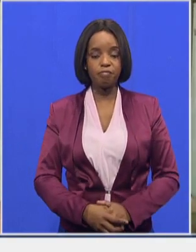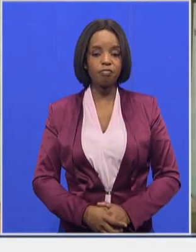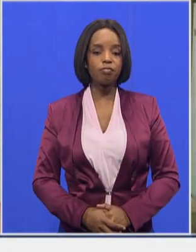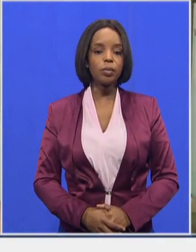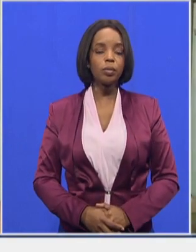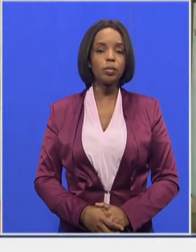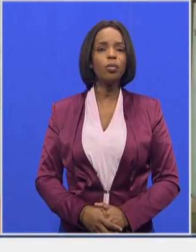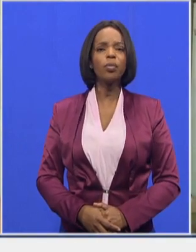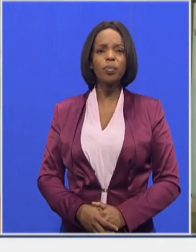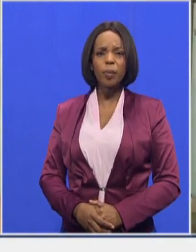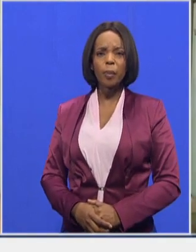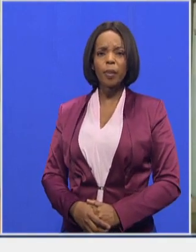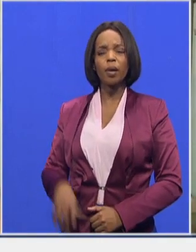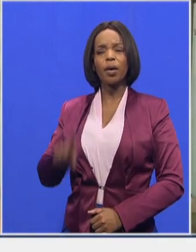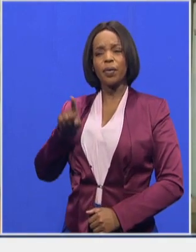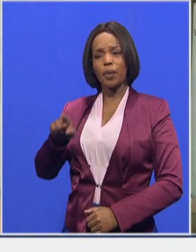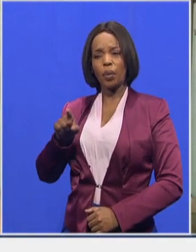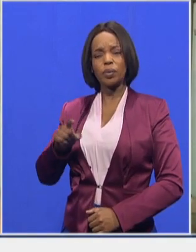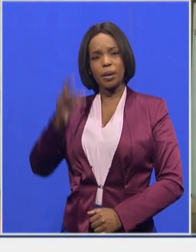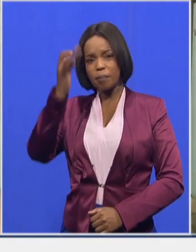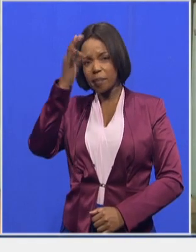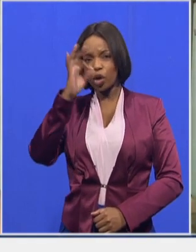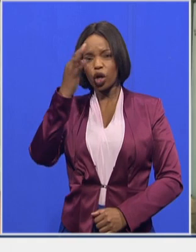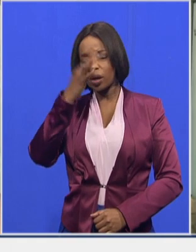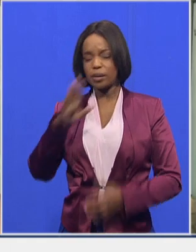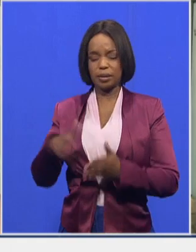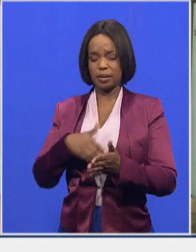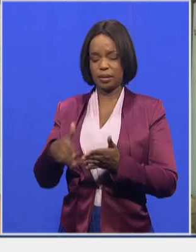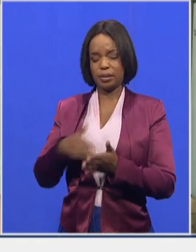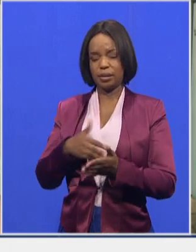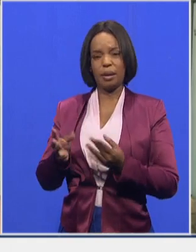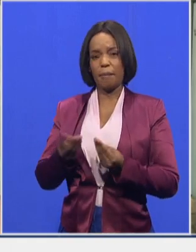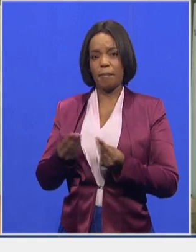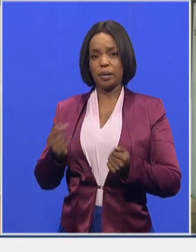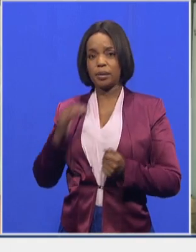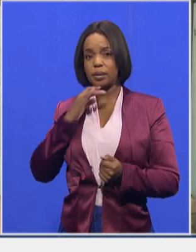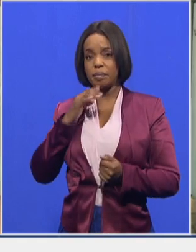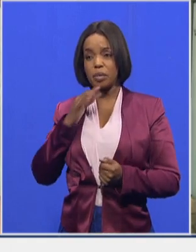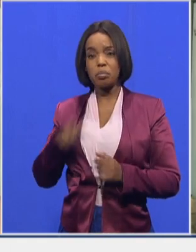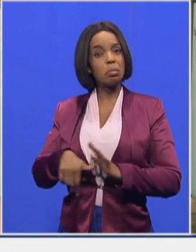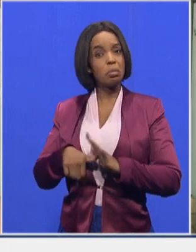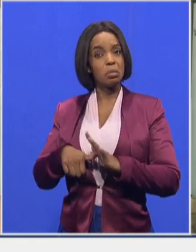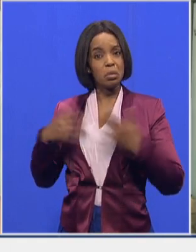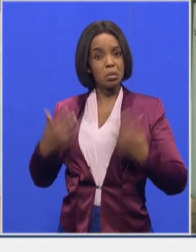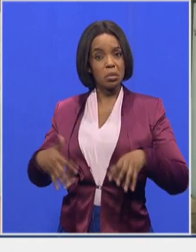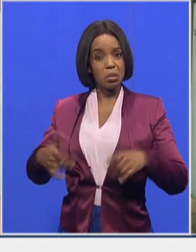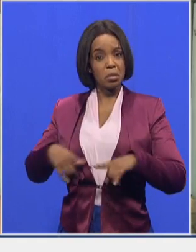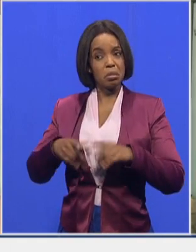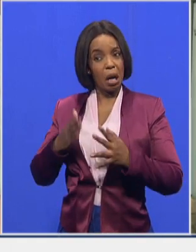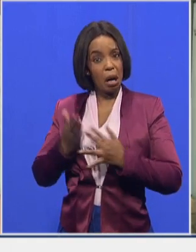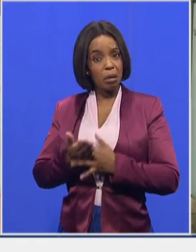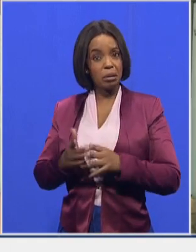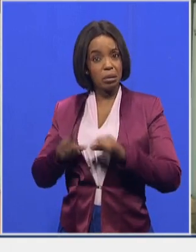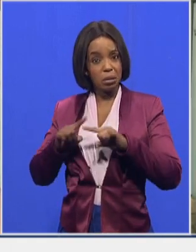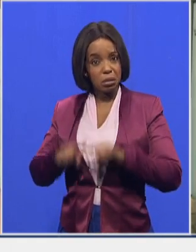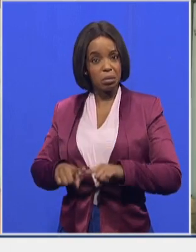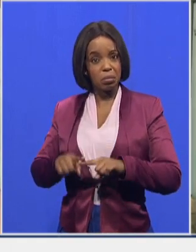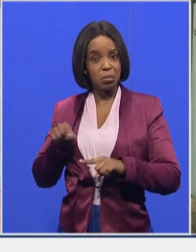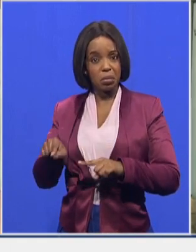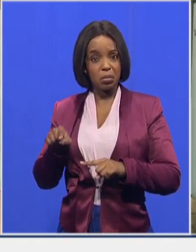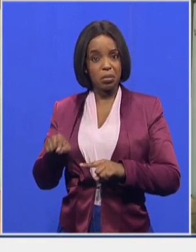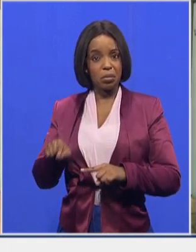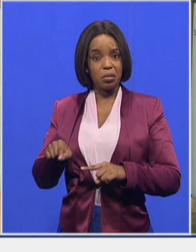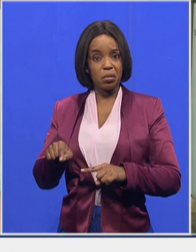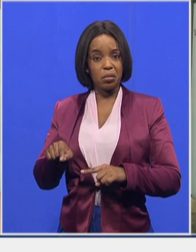missing minutes, do they stand to jeopardize the case, the court case going on?